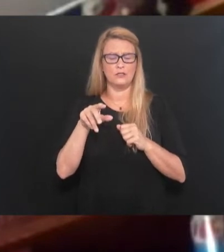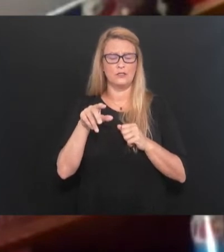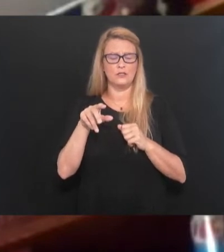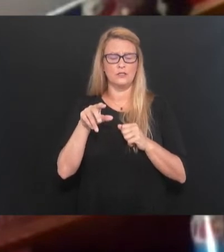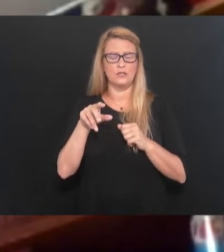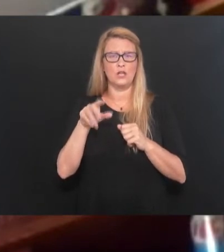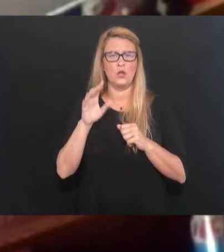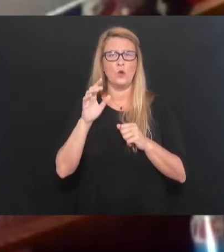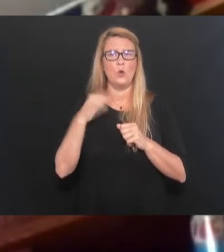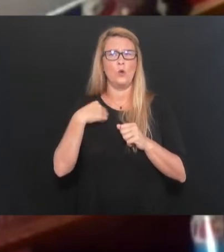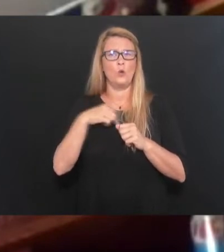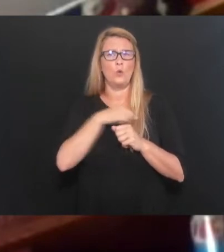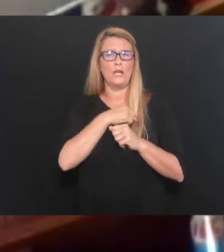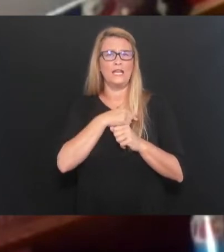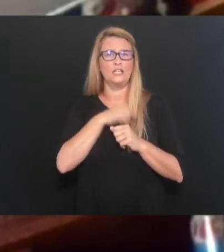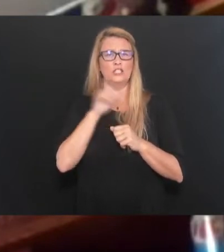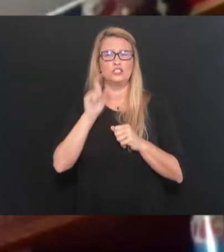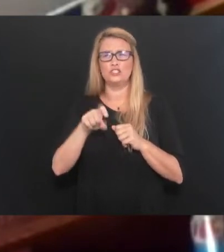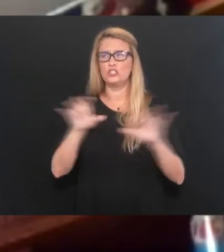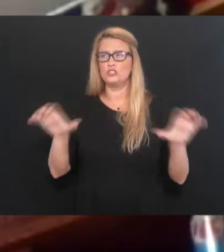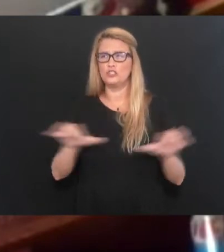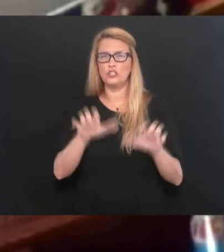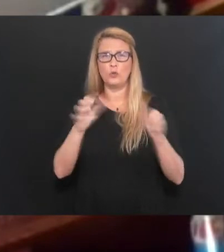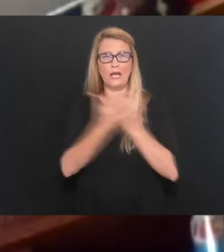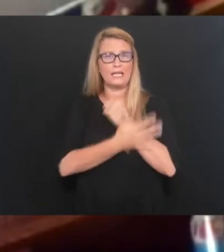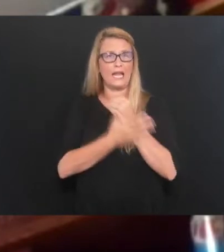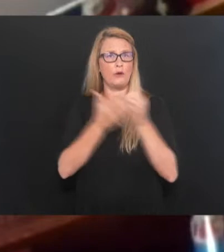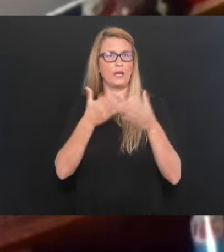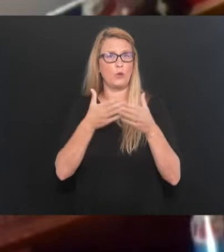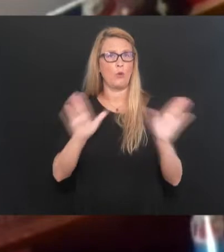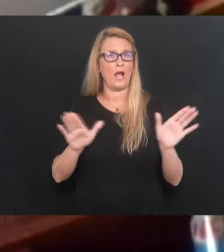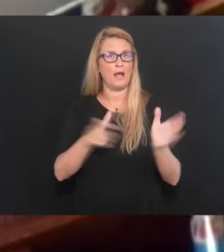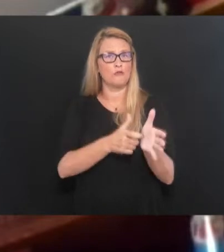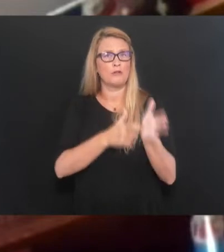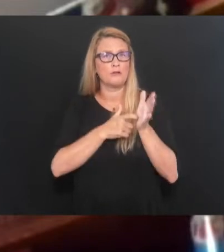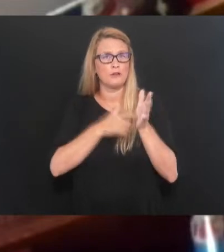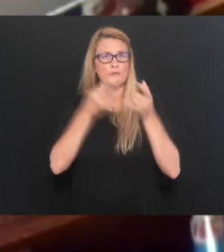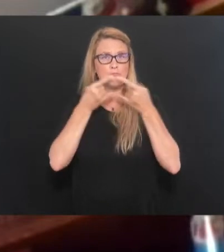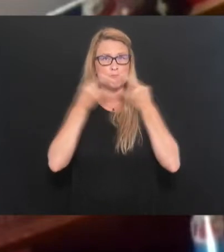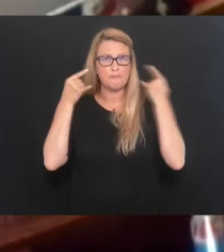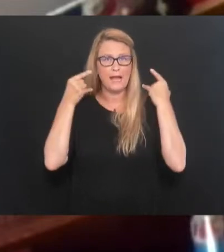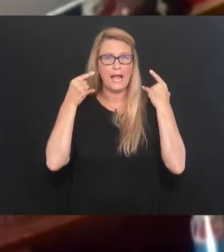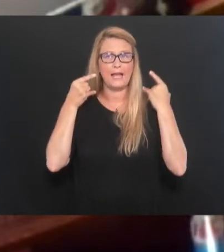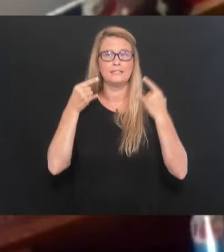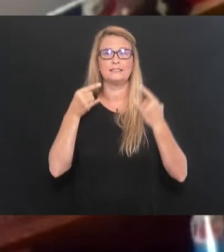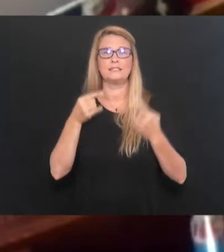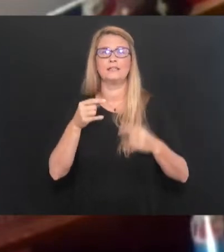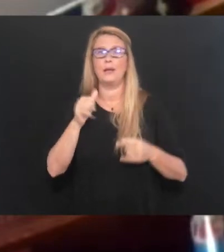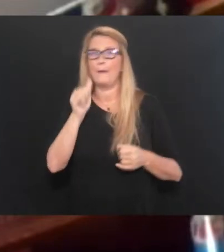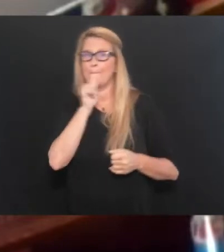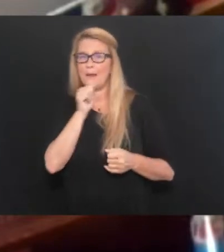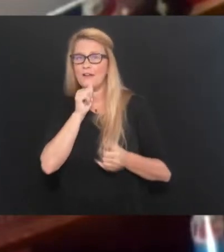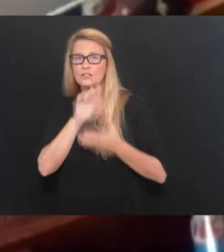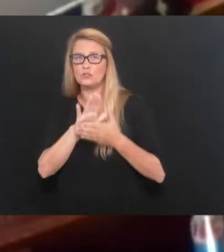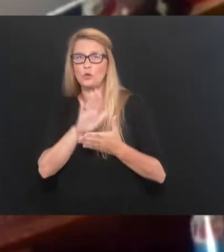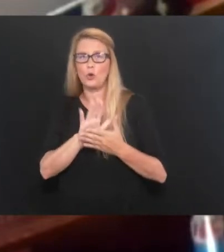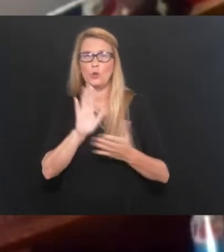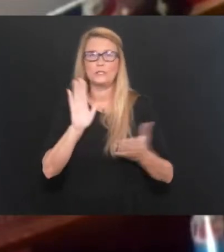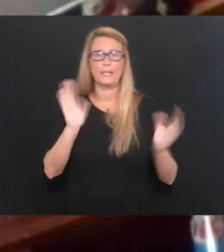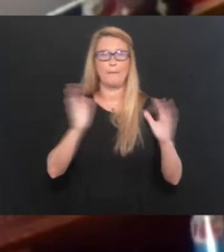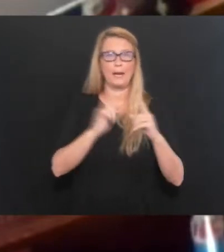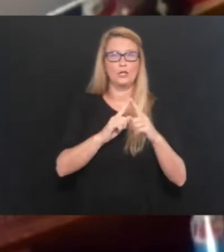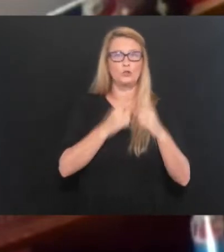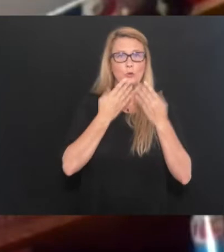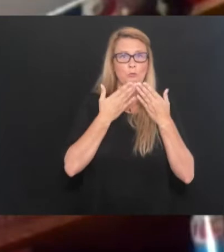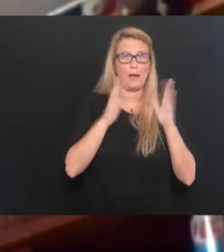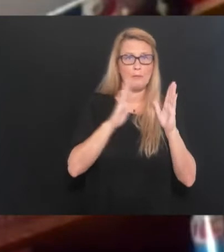countywide mask mandate. That was asked in the context of masking in private schools versus public schools, and I've gotten